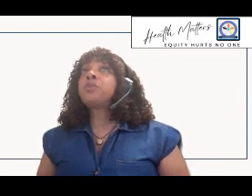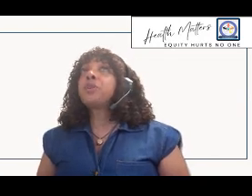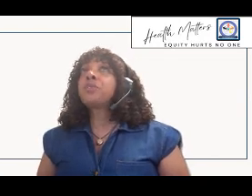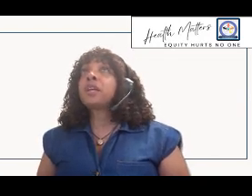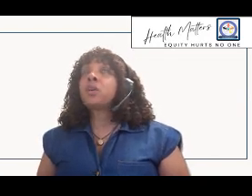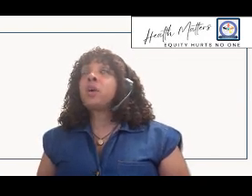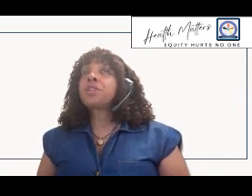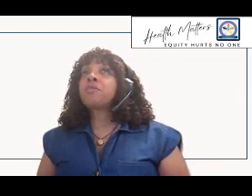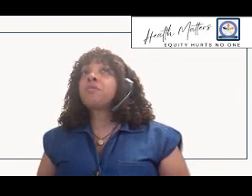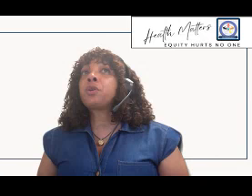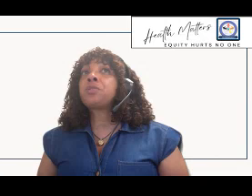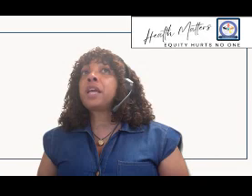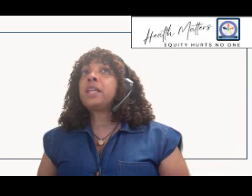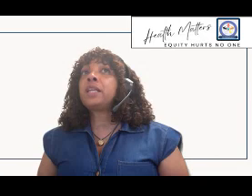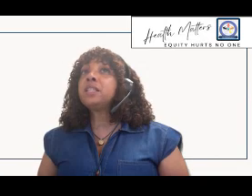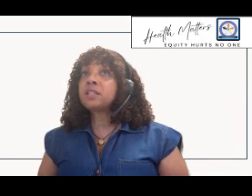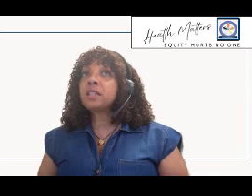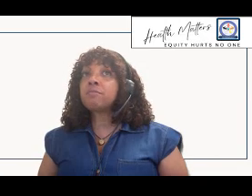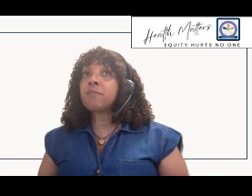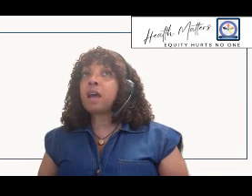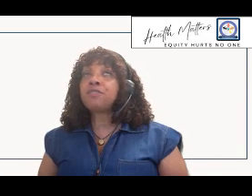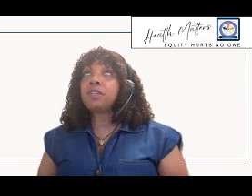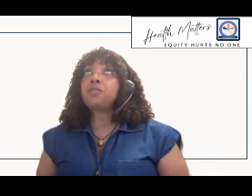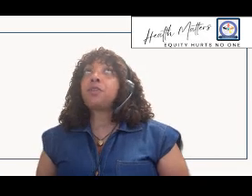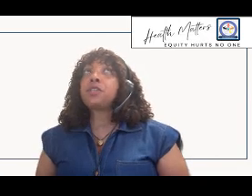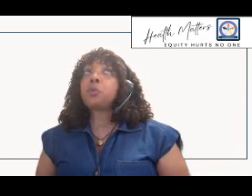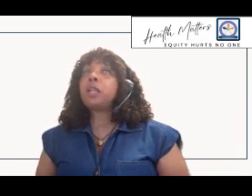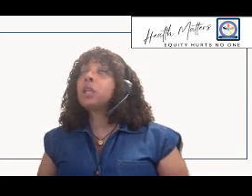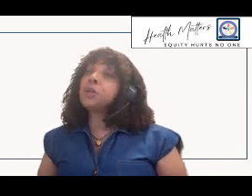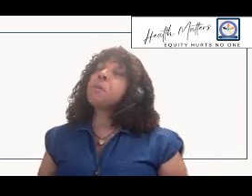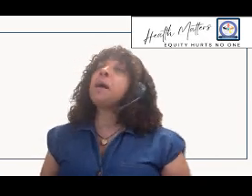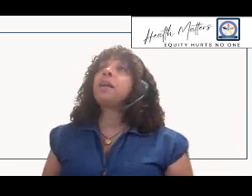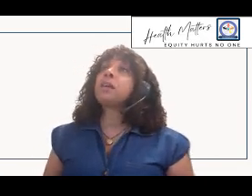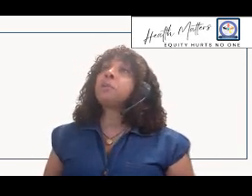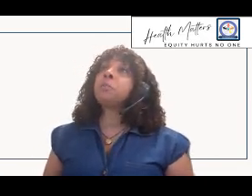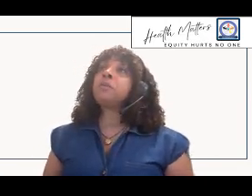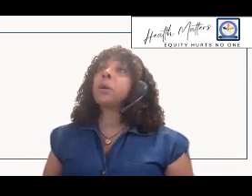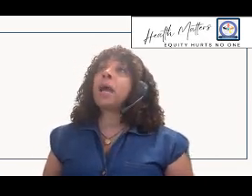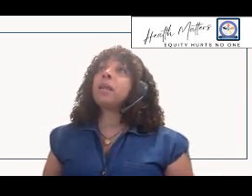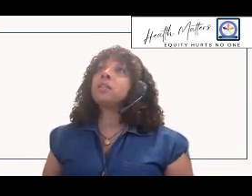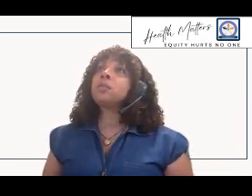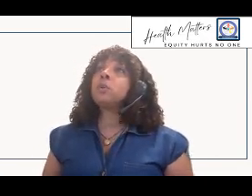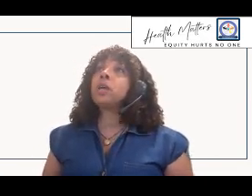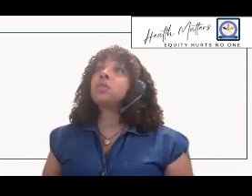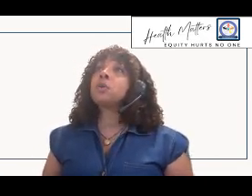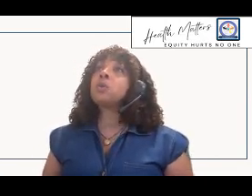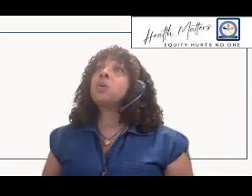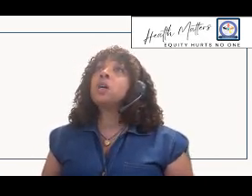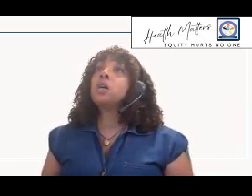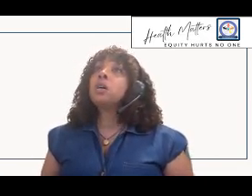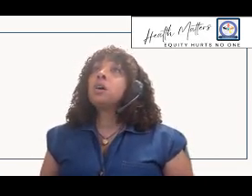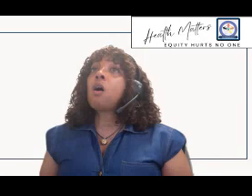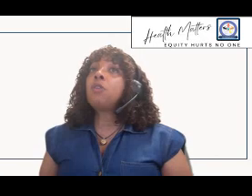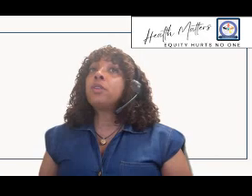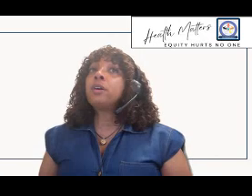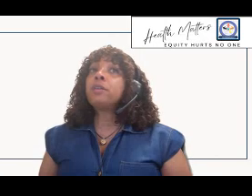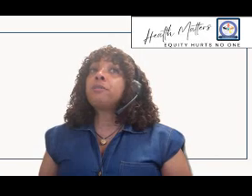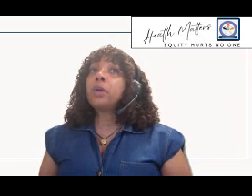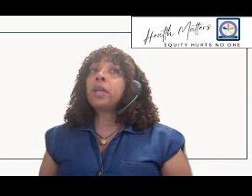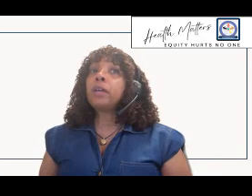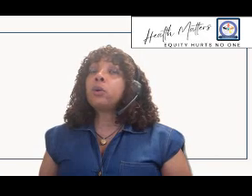I'll answer your second question first. And it is, I've said this phrase so many, clear as mud. I'm going to be very honest. We are so